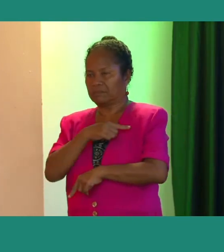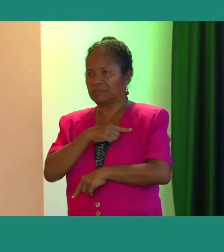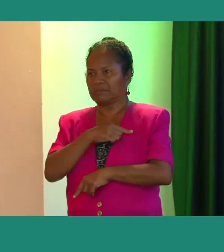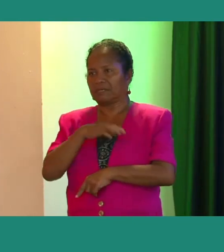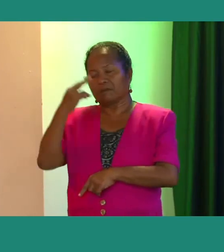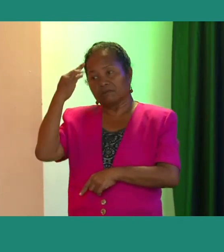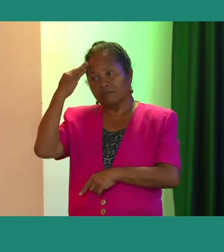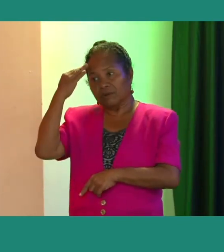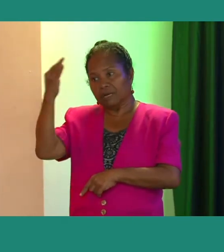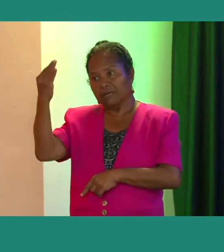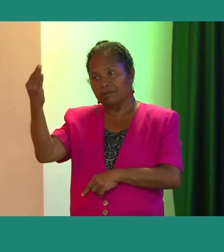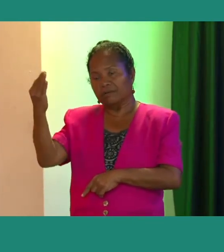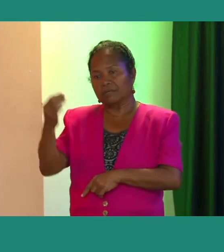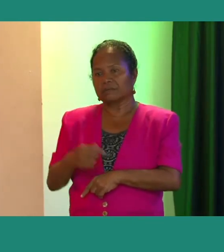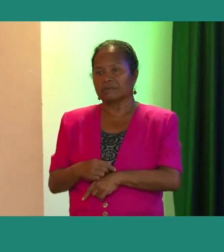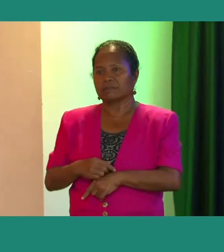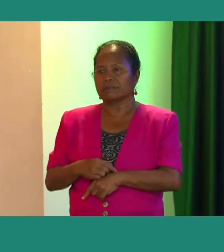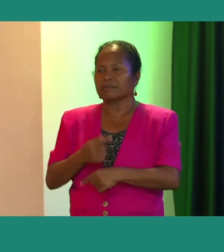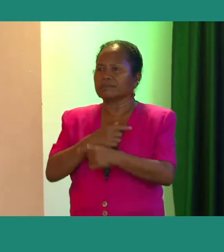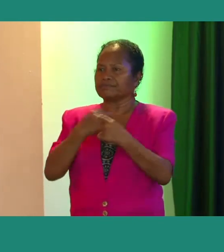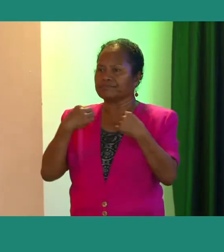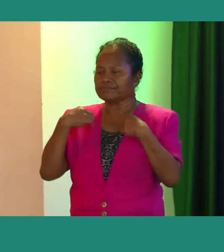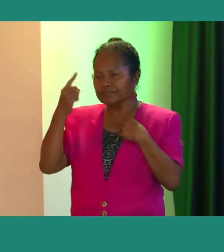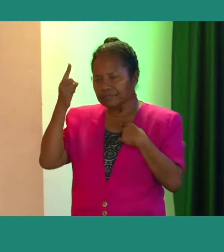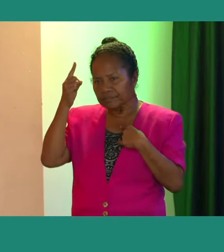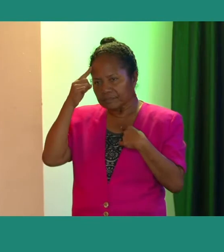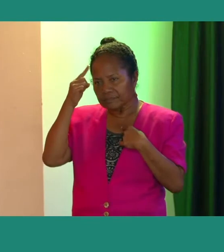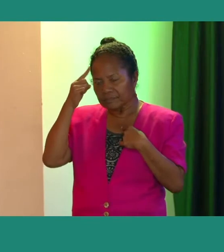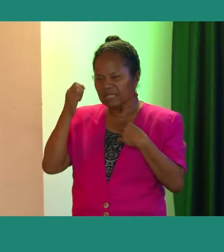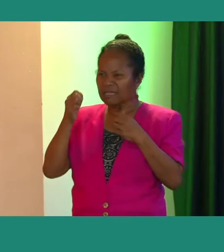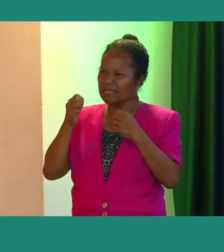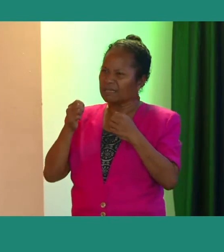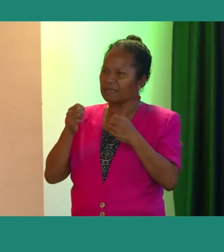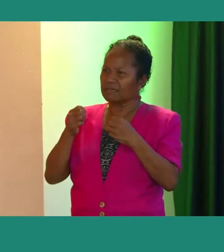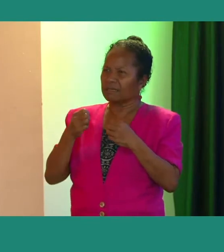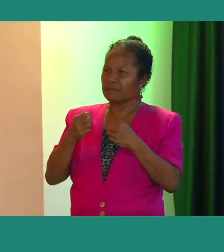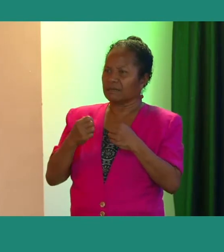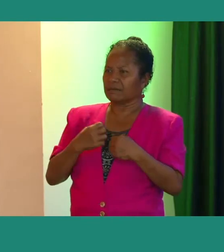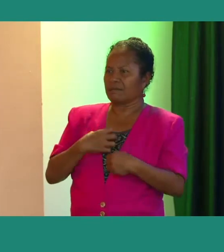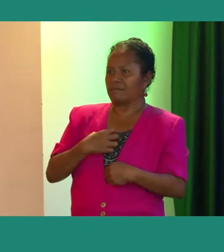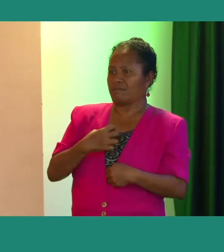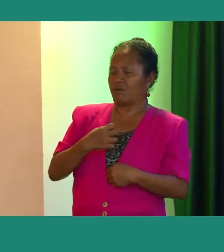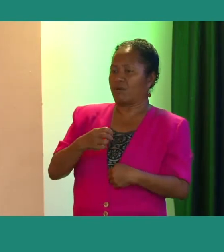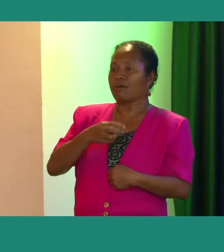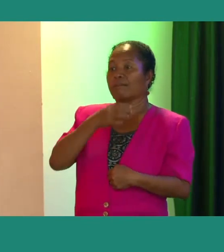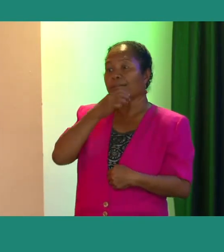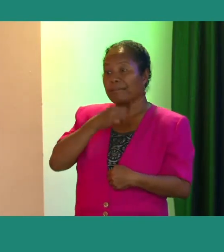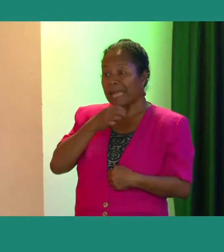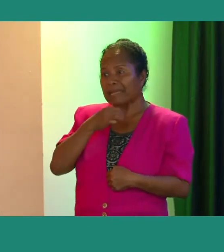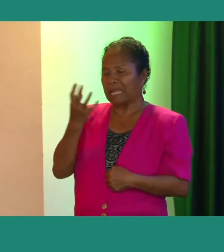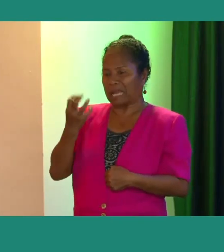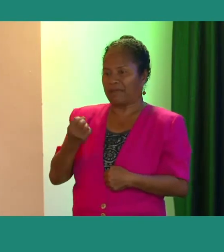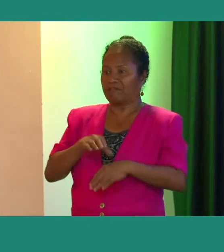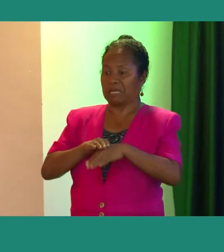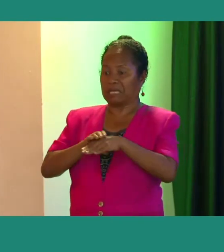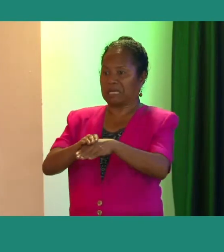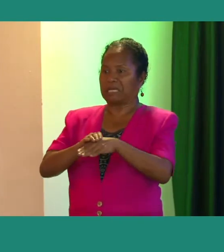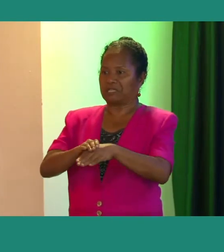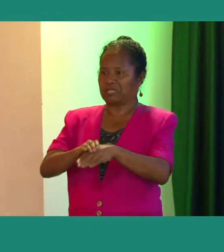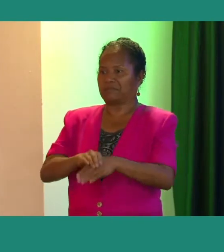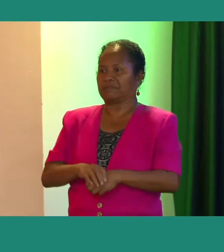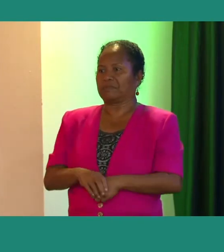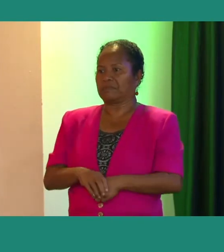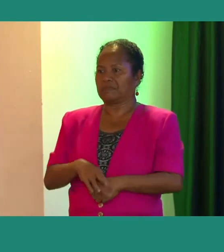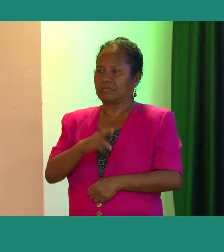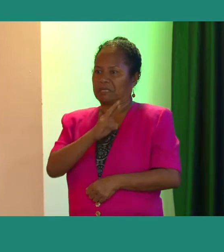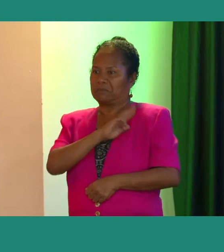we know that mostly men are in leadership positions, we have no